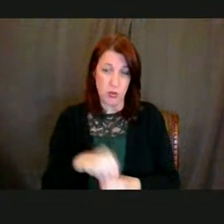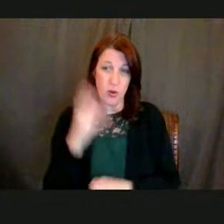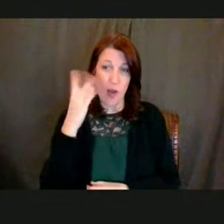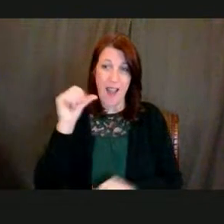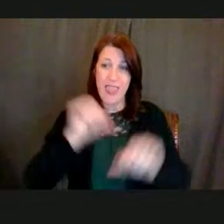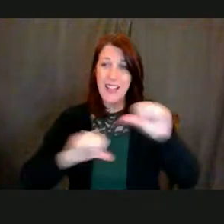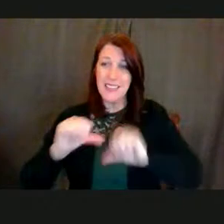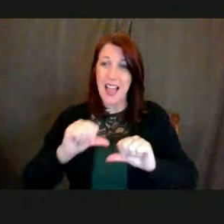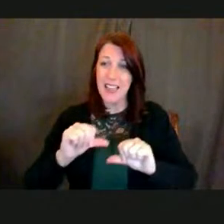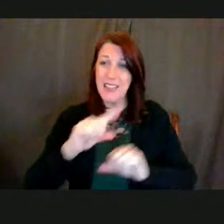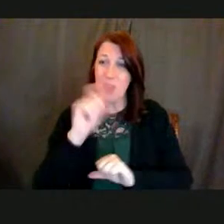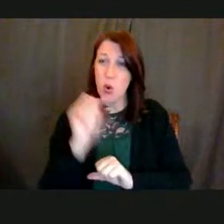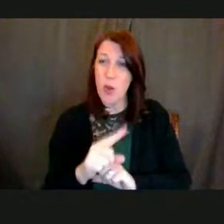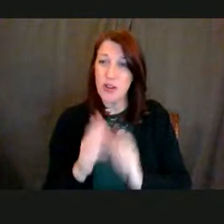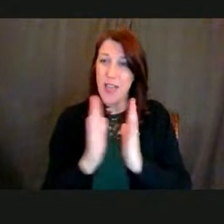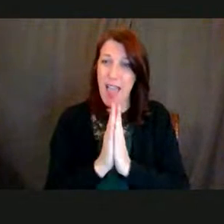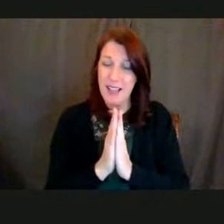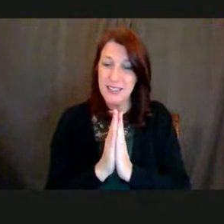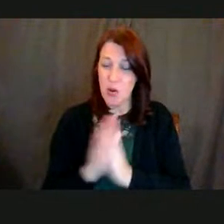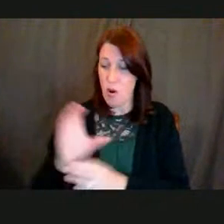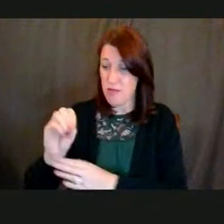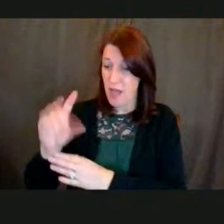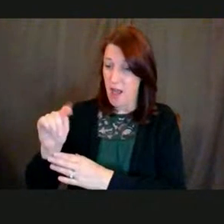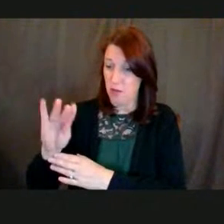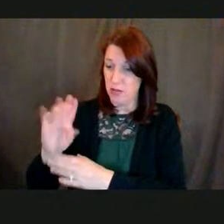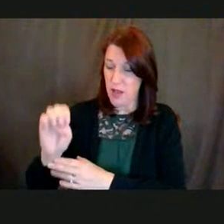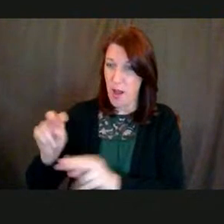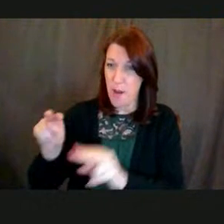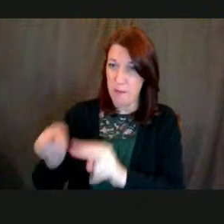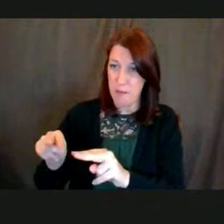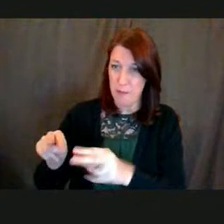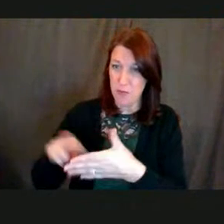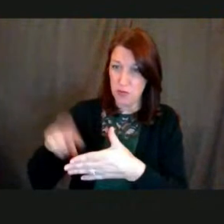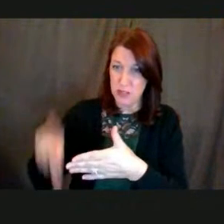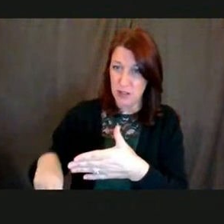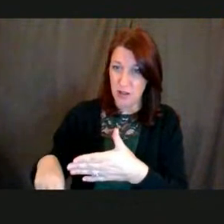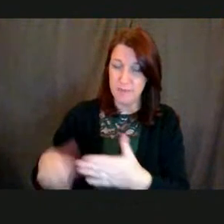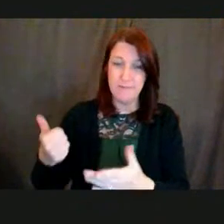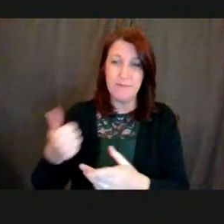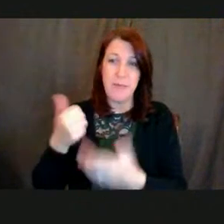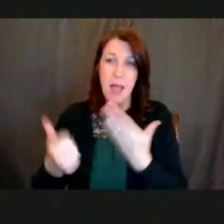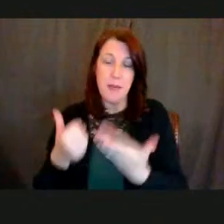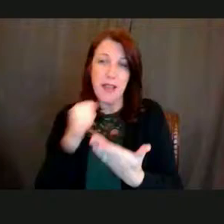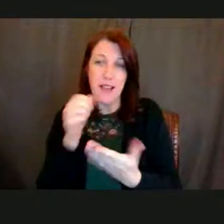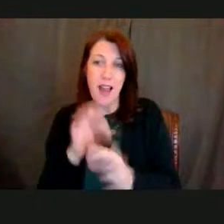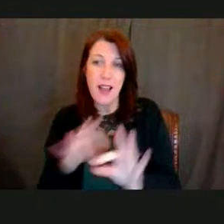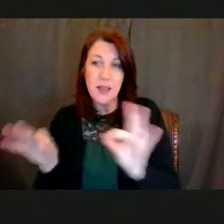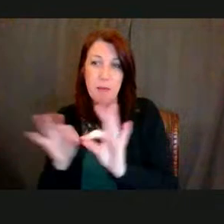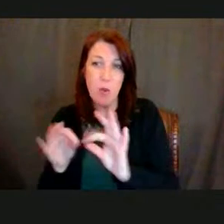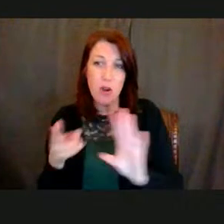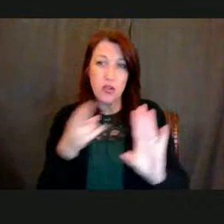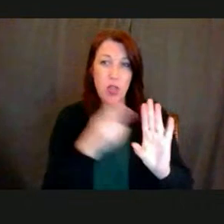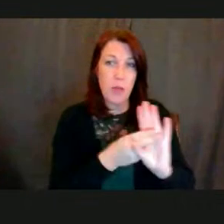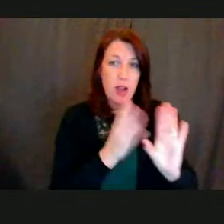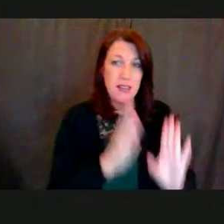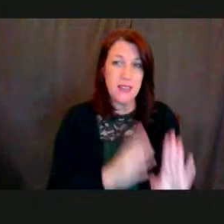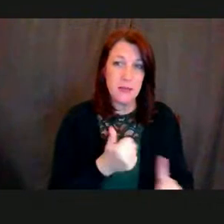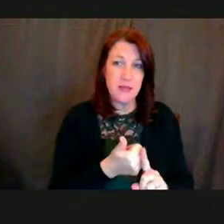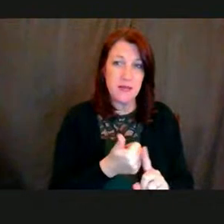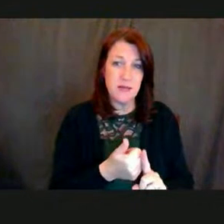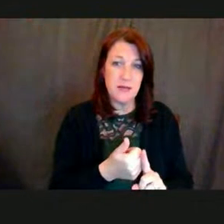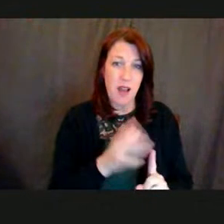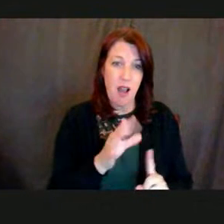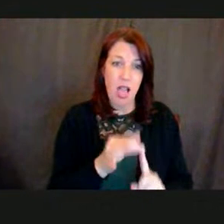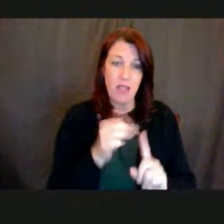that they're asking or the outcomes that they're looking at may not be as important to the participants, and thus they may have struggled to